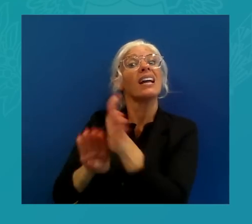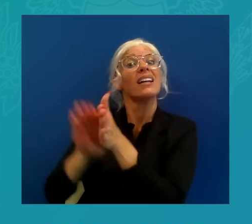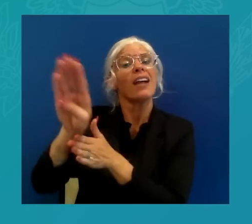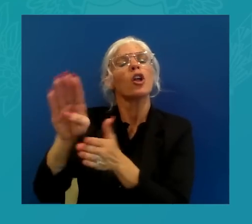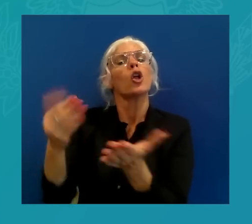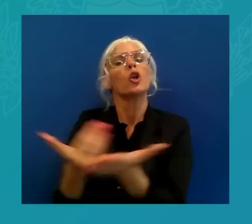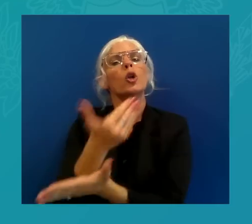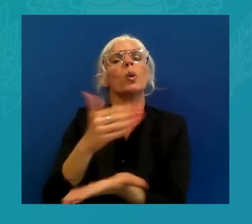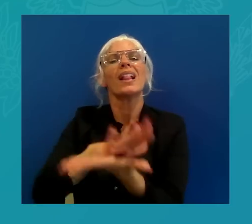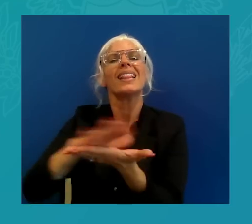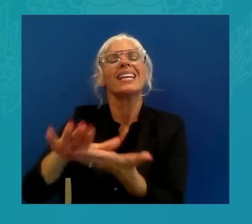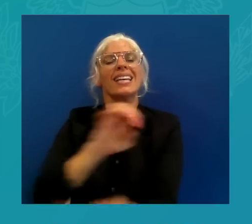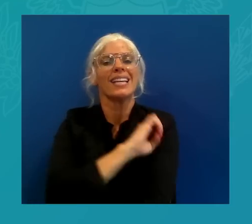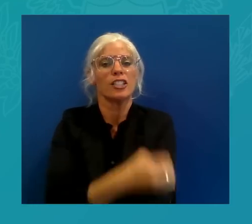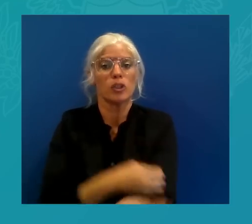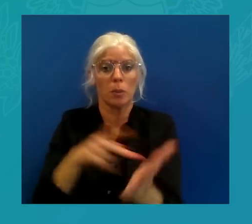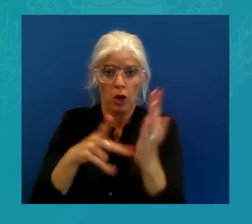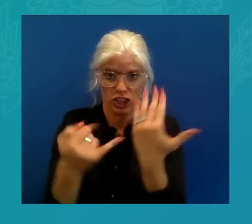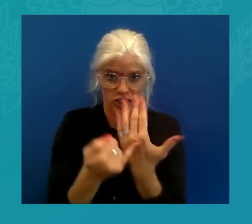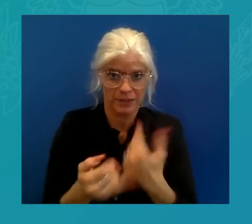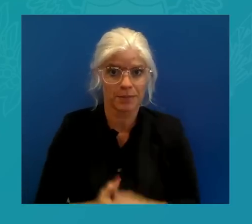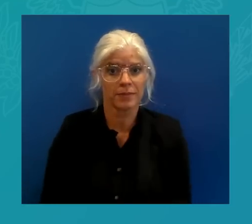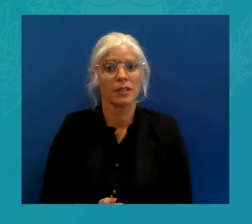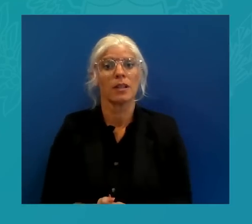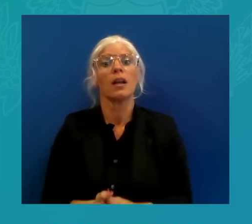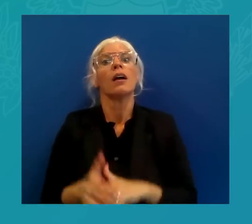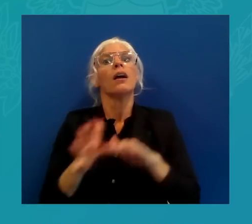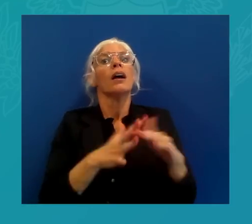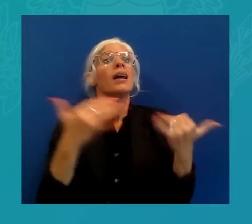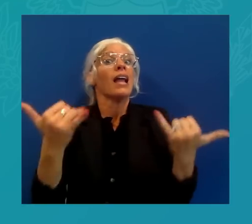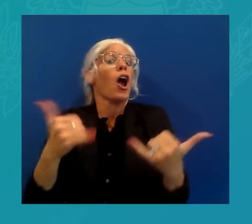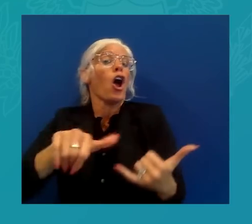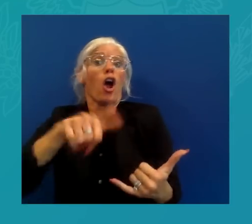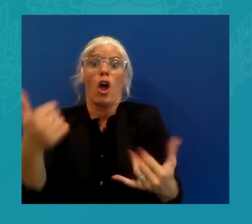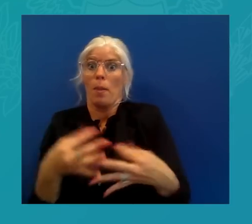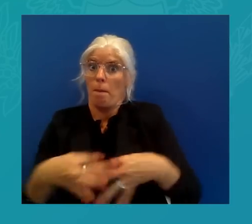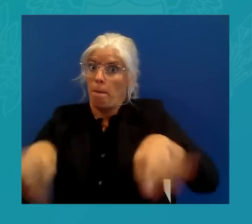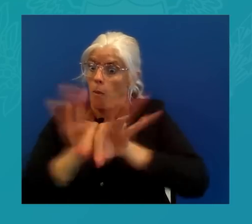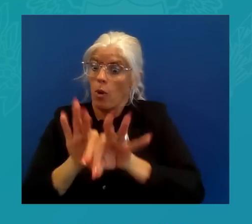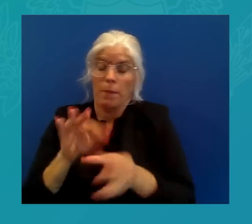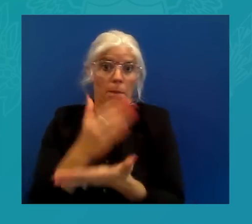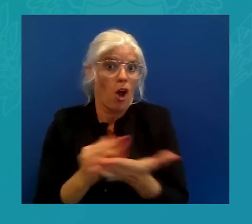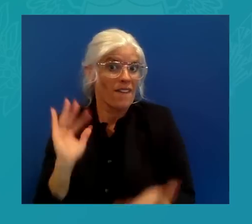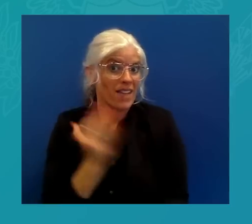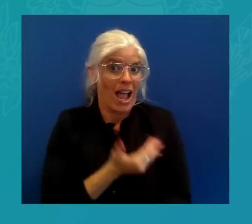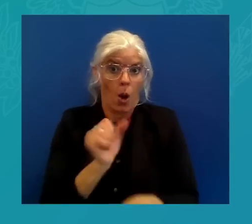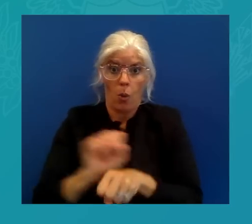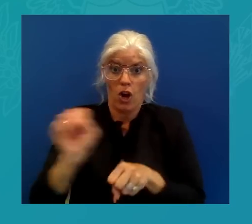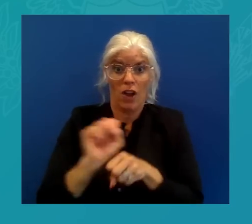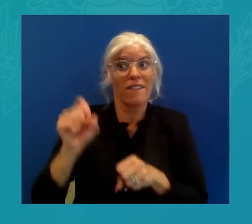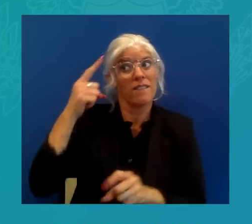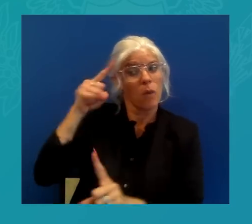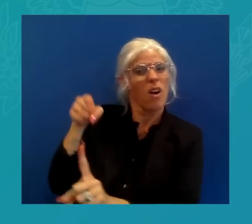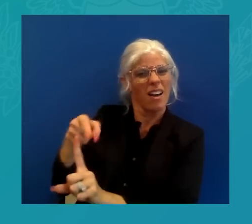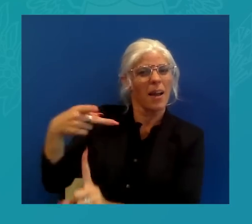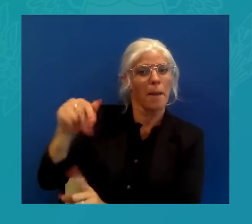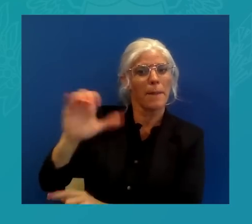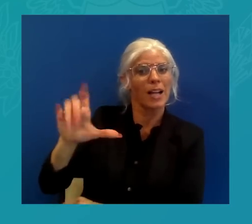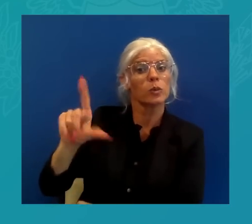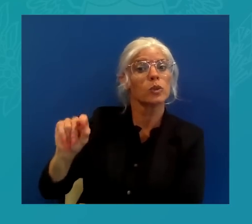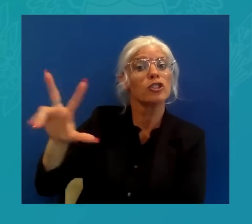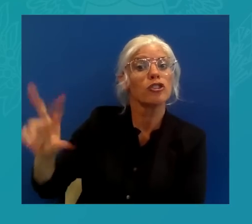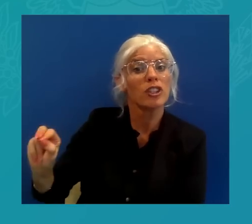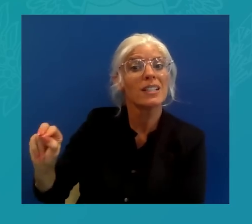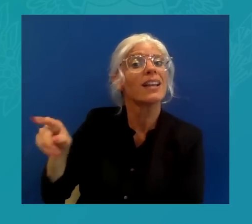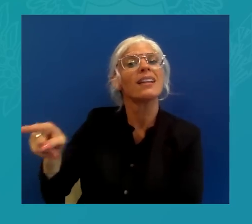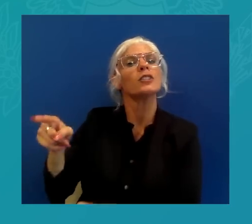projects. Another key area of our work with the Caribbean through PAC 2030 is to increase access to